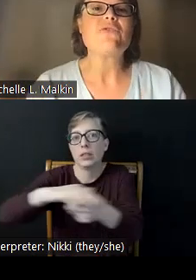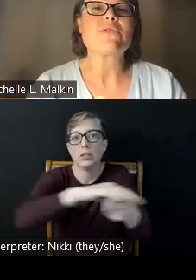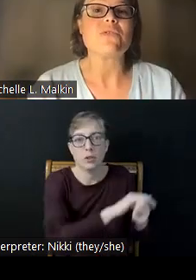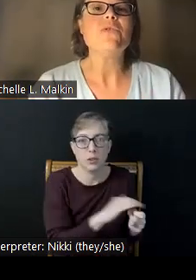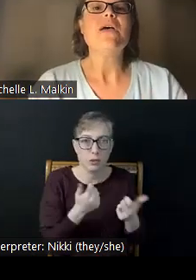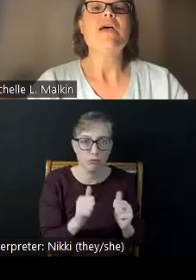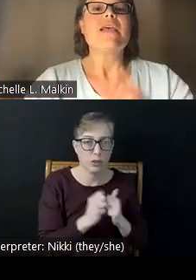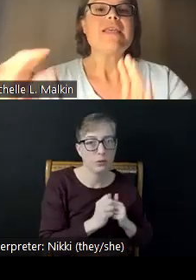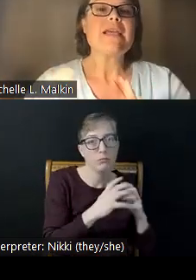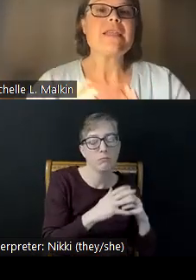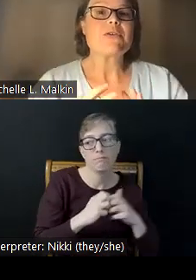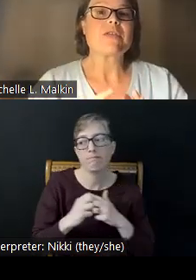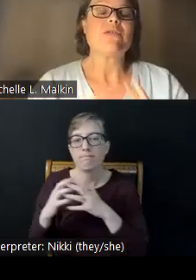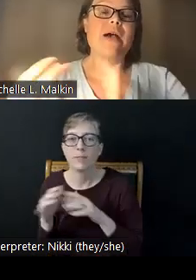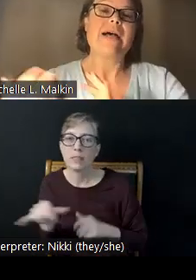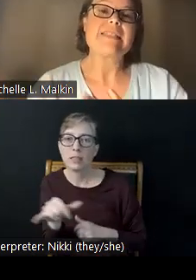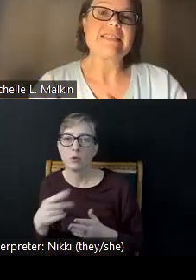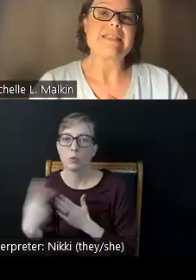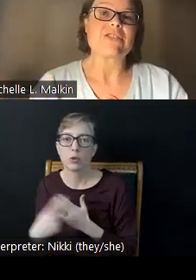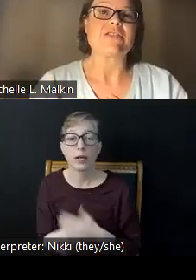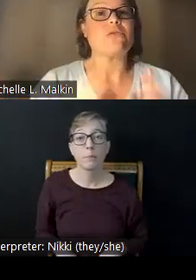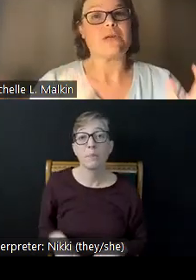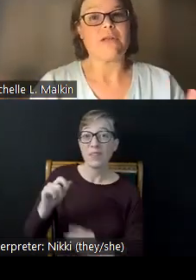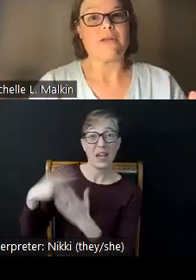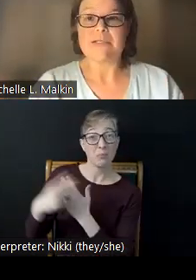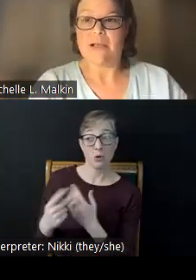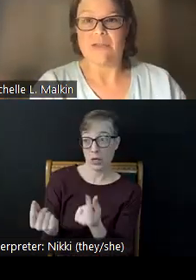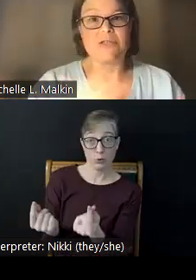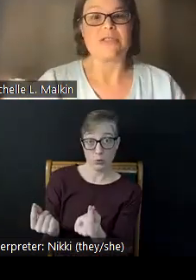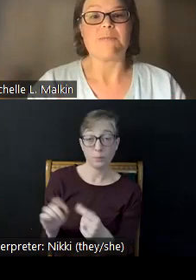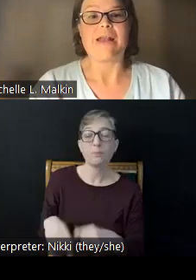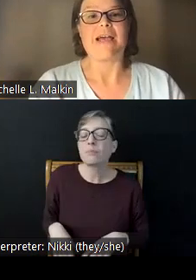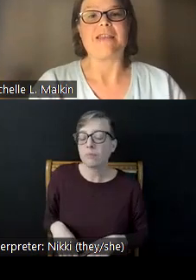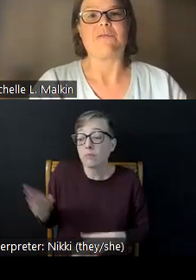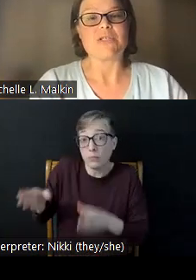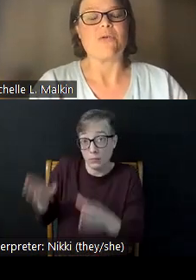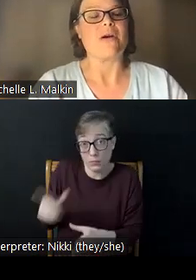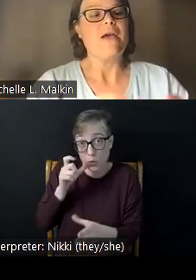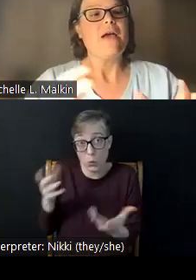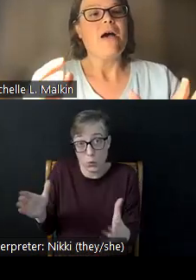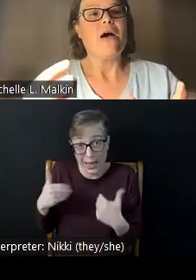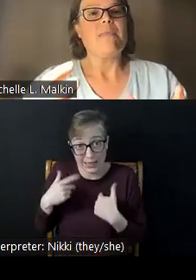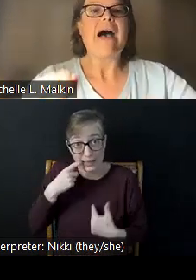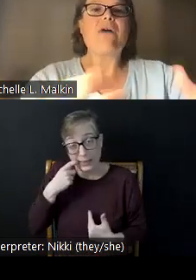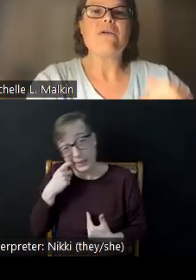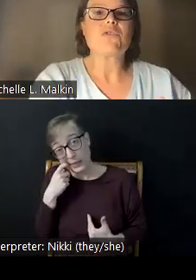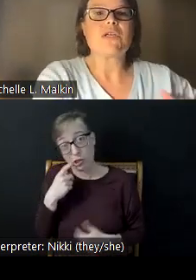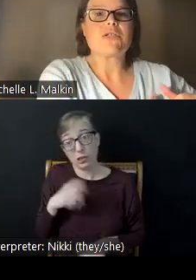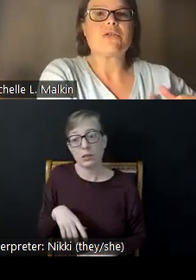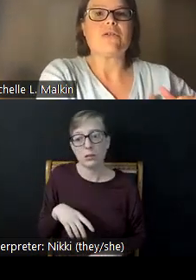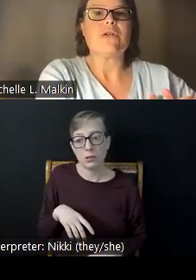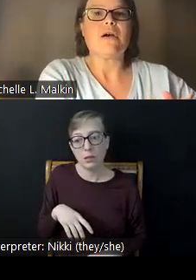do those do? They take the person who has these addictions or other mental health issues, depending on the diversion court, out